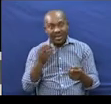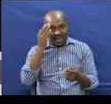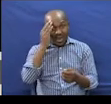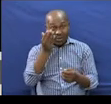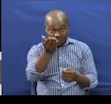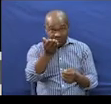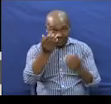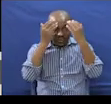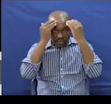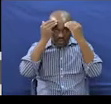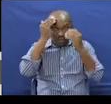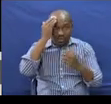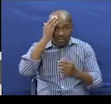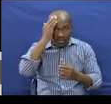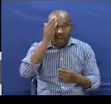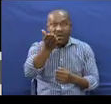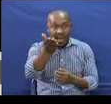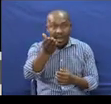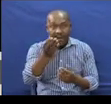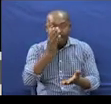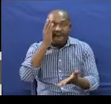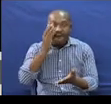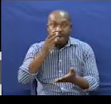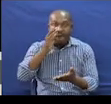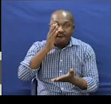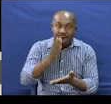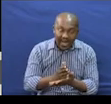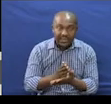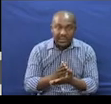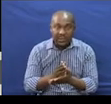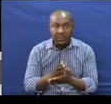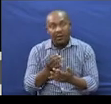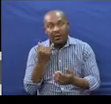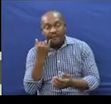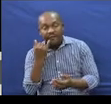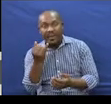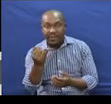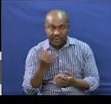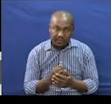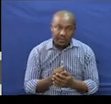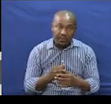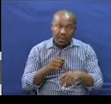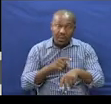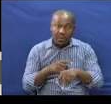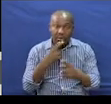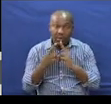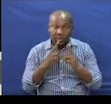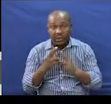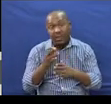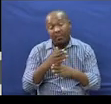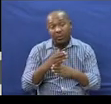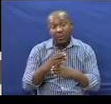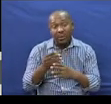are aware about what is data. Fact informations. So when we talk about data, here we are